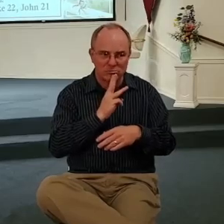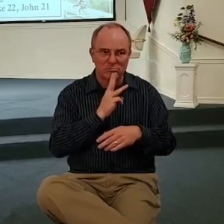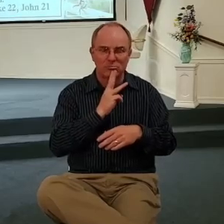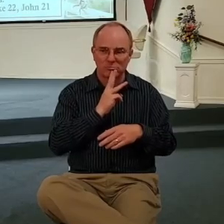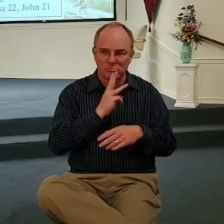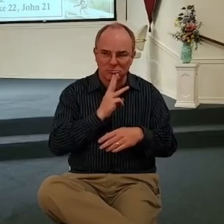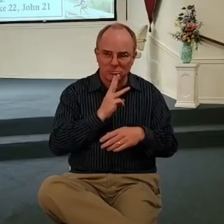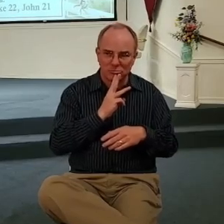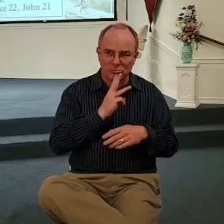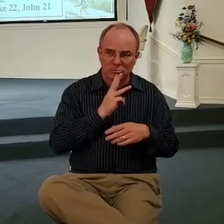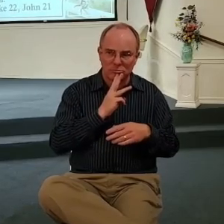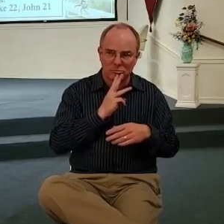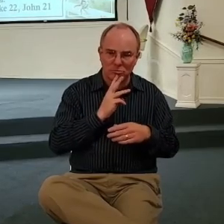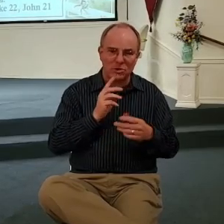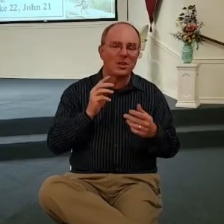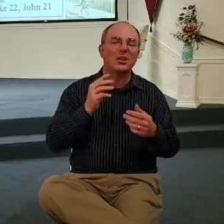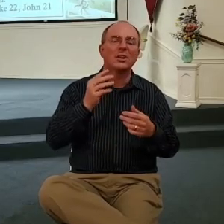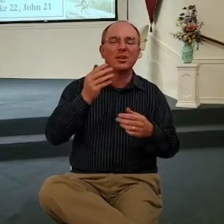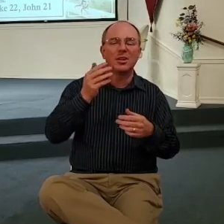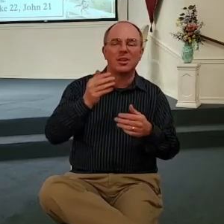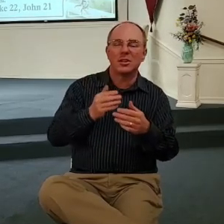And on the other side, you'll meet Jesus.